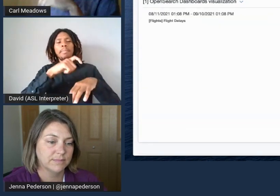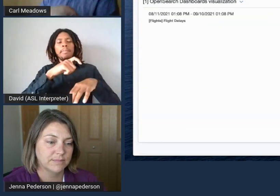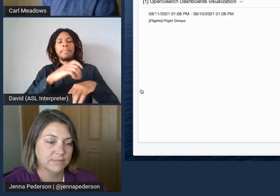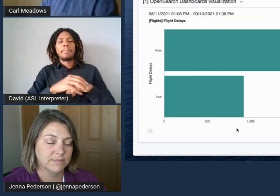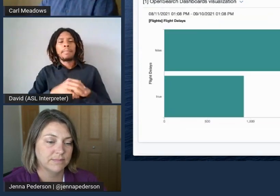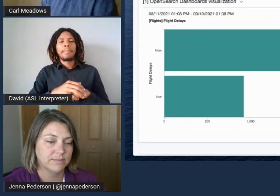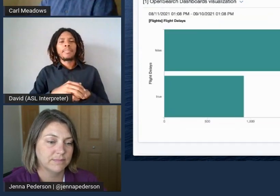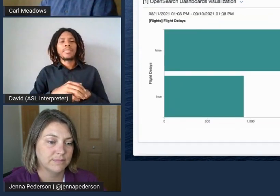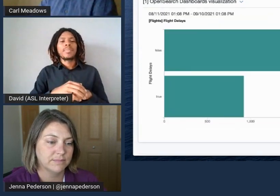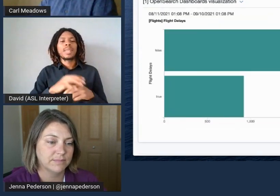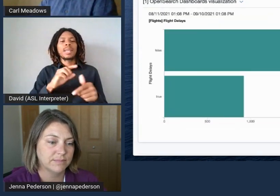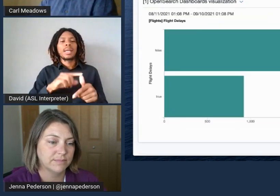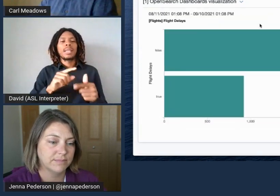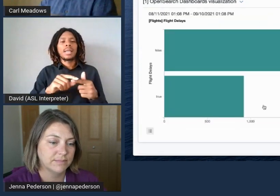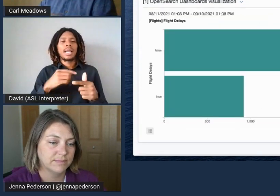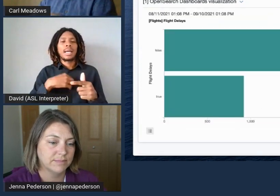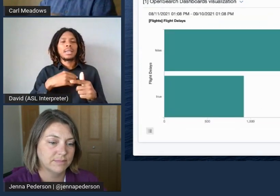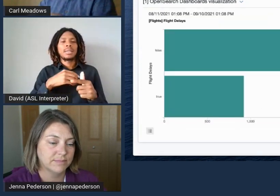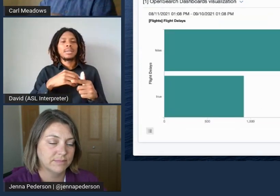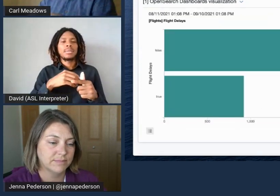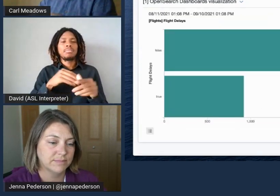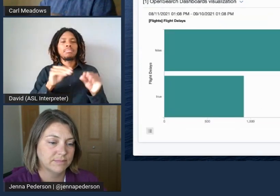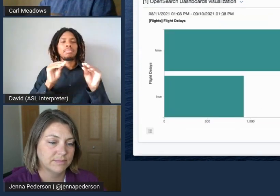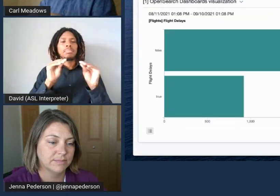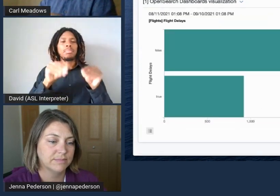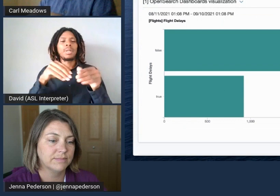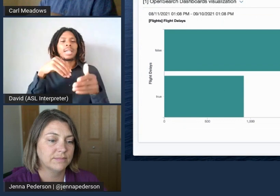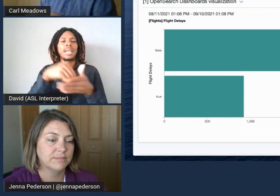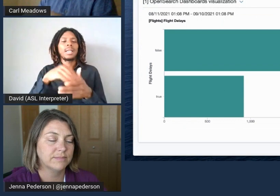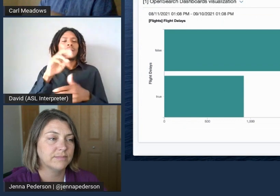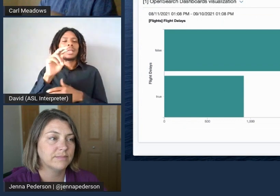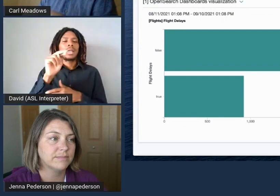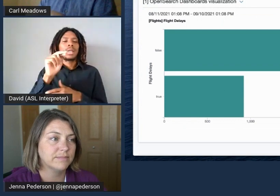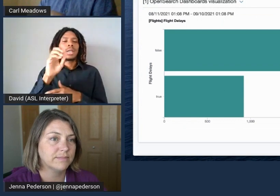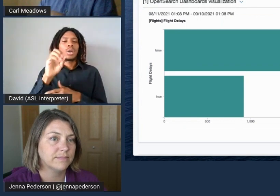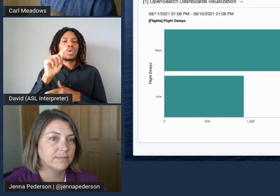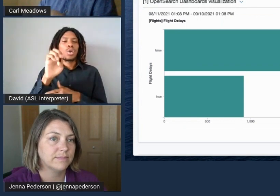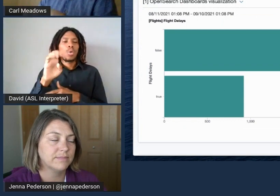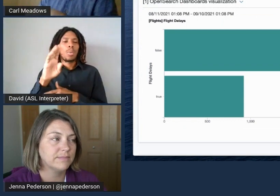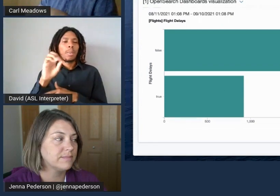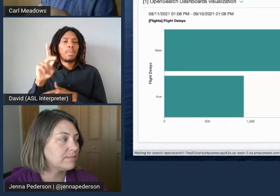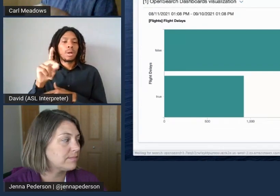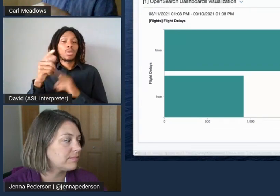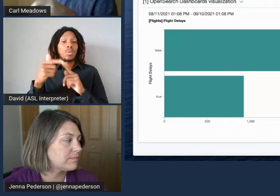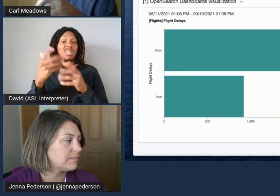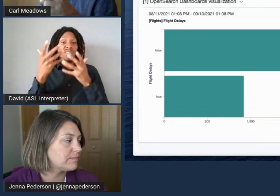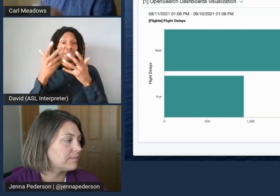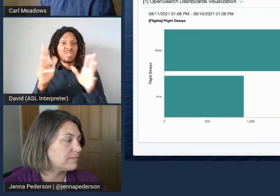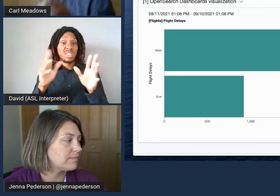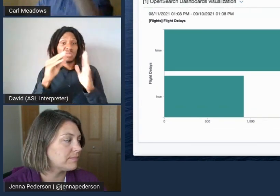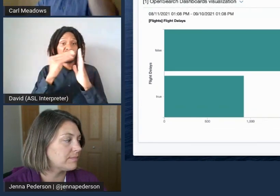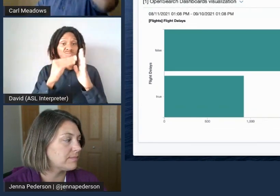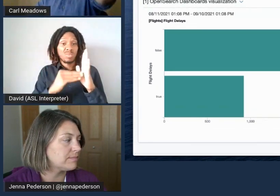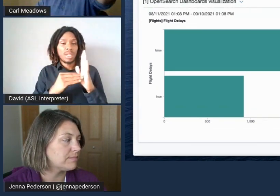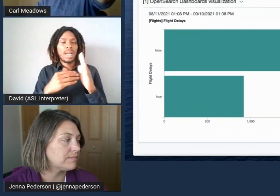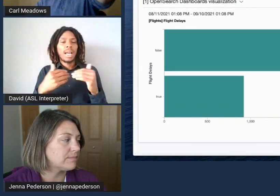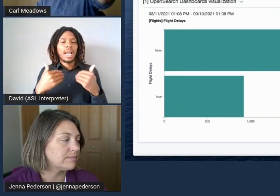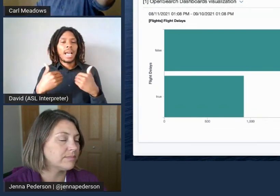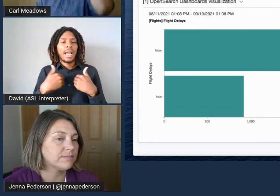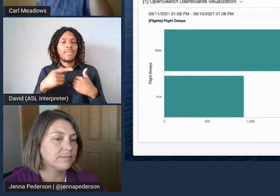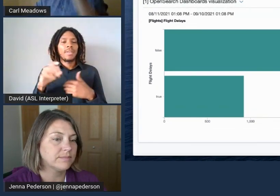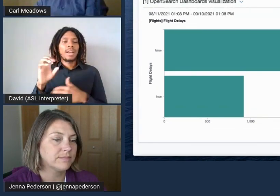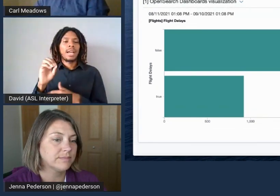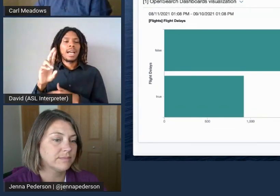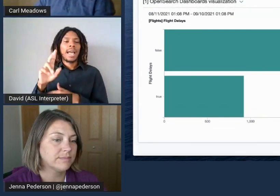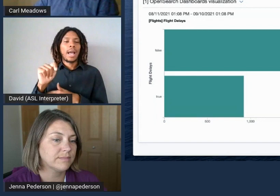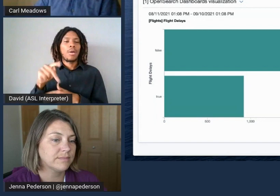And then I can just embed this in this notebook. And when I'm done, I can see like I've got this output only